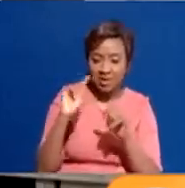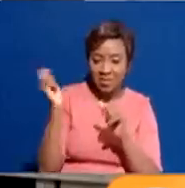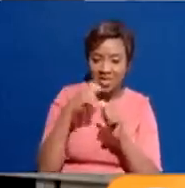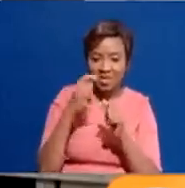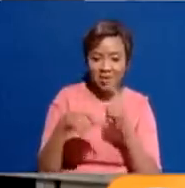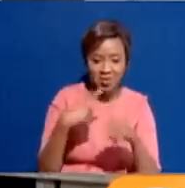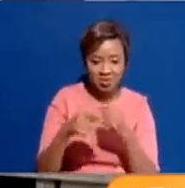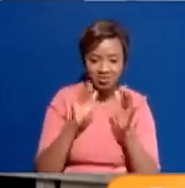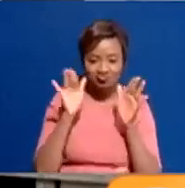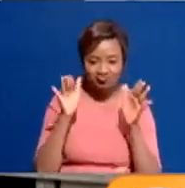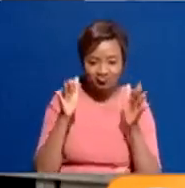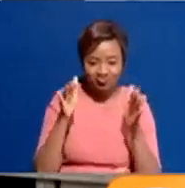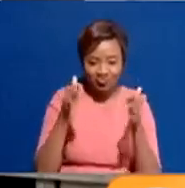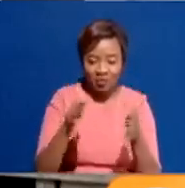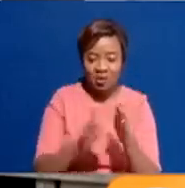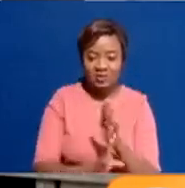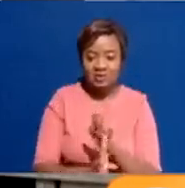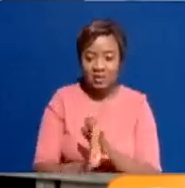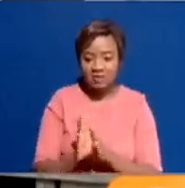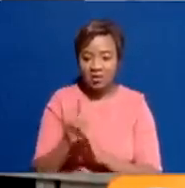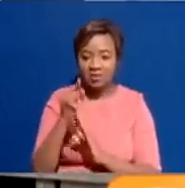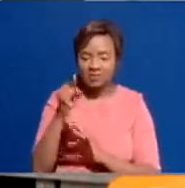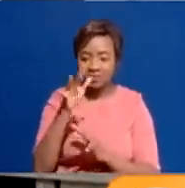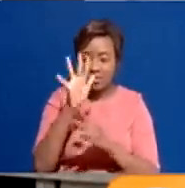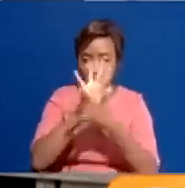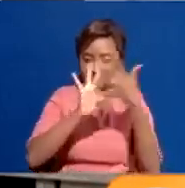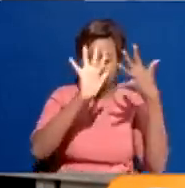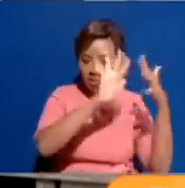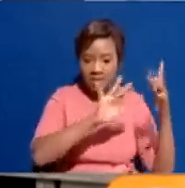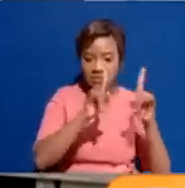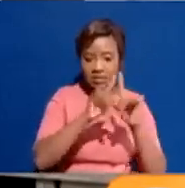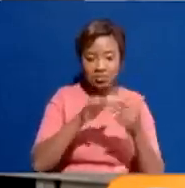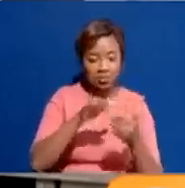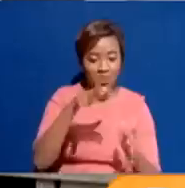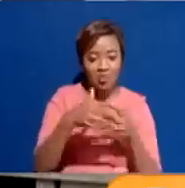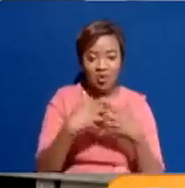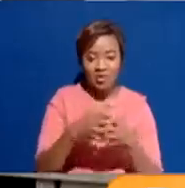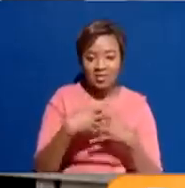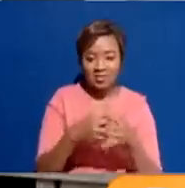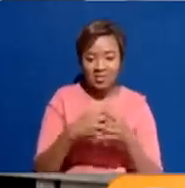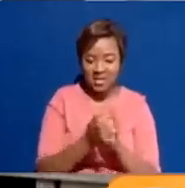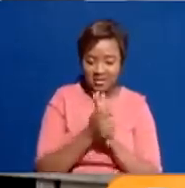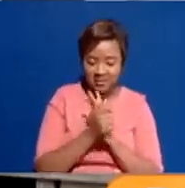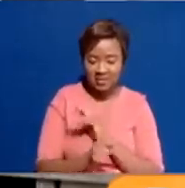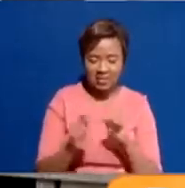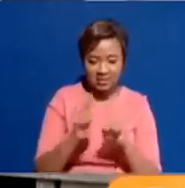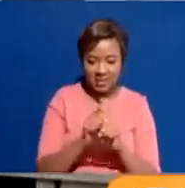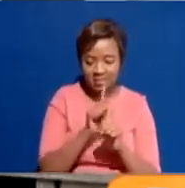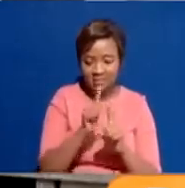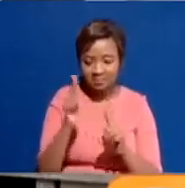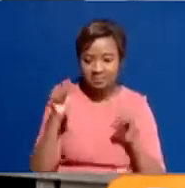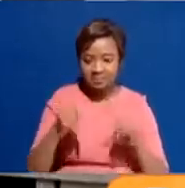in satellite development capabilities and probably grow more engineers like Rose, Patton and Alois